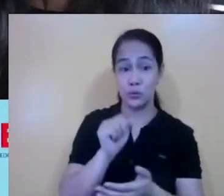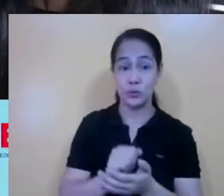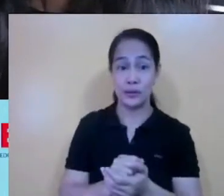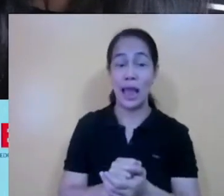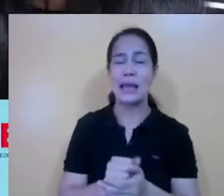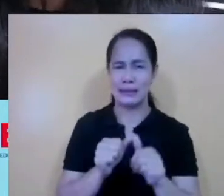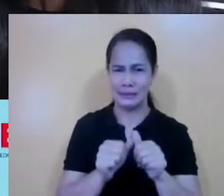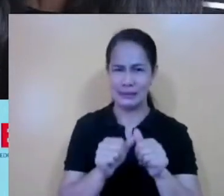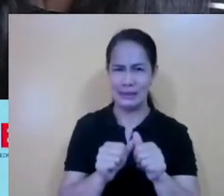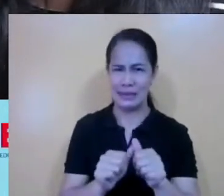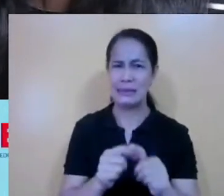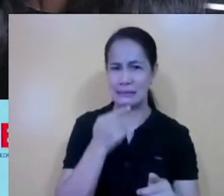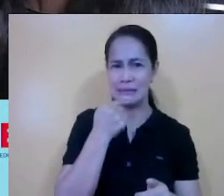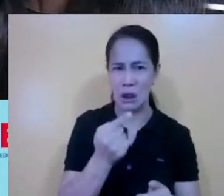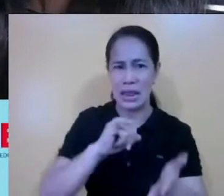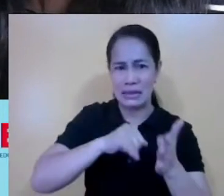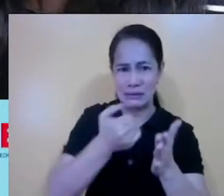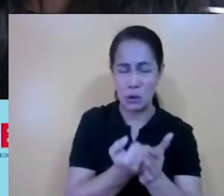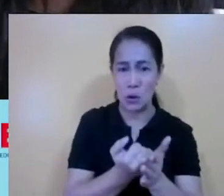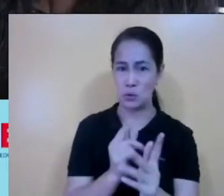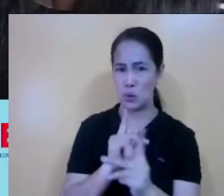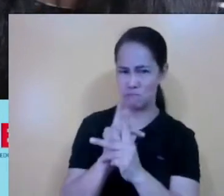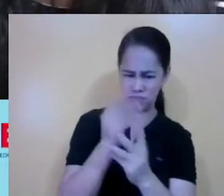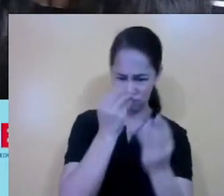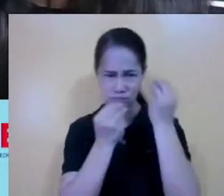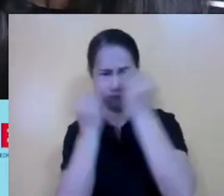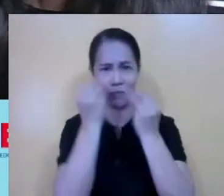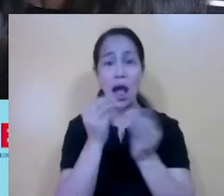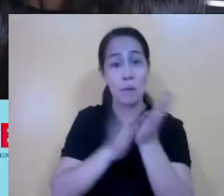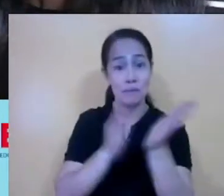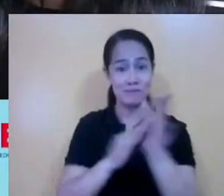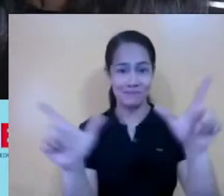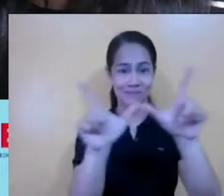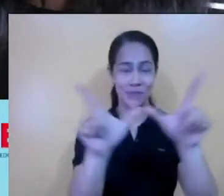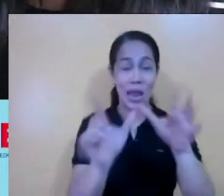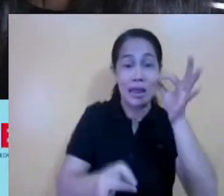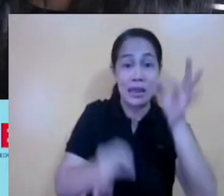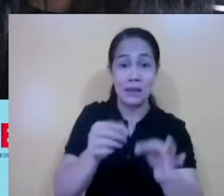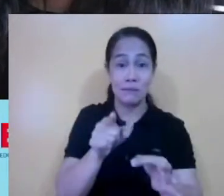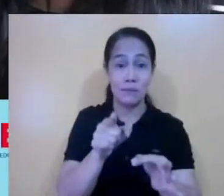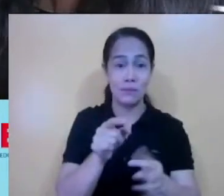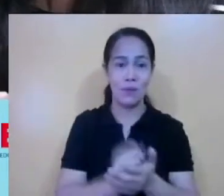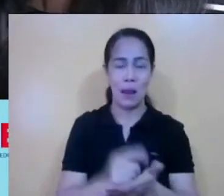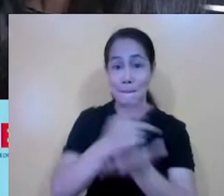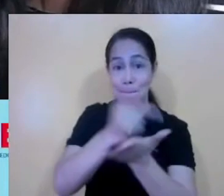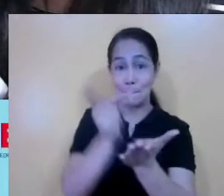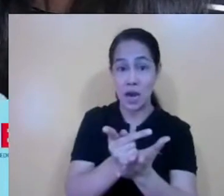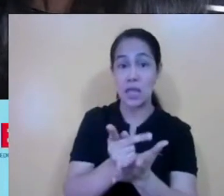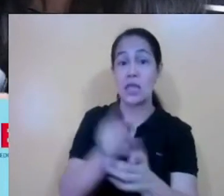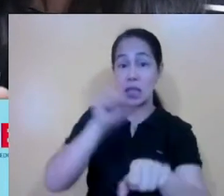it just so to avoid confusion at the school level. If you are a part-time teacher, again, if you